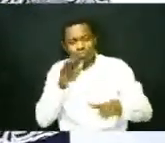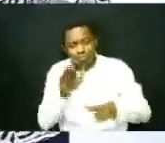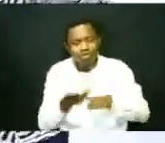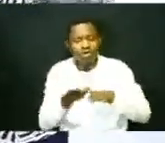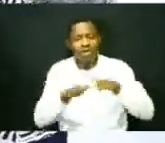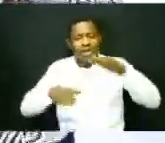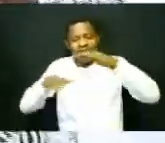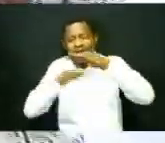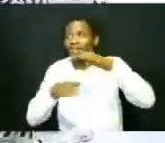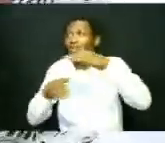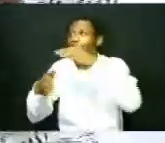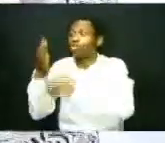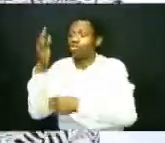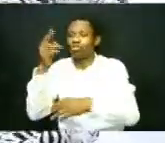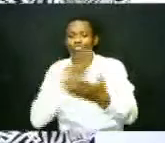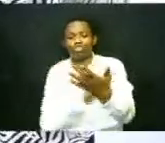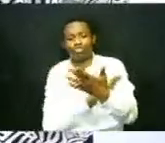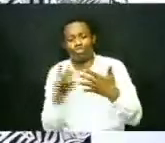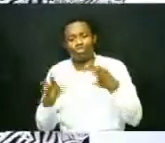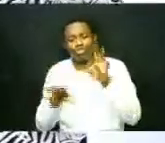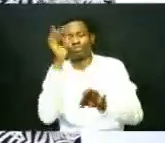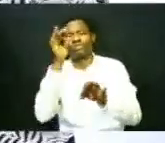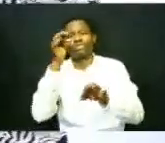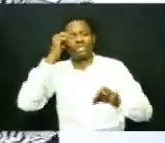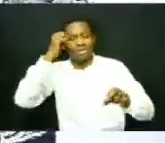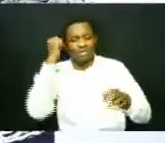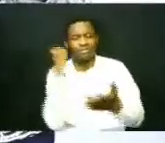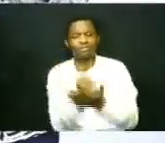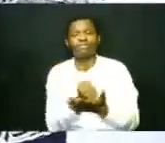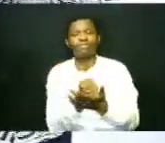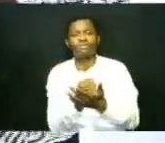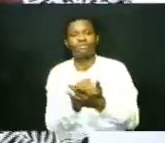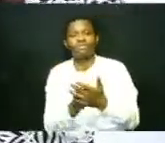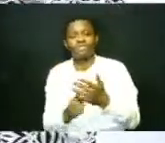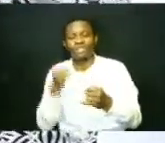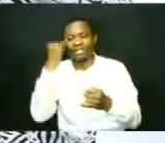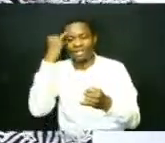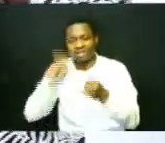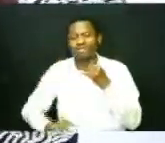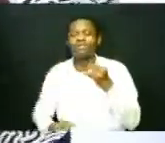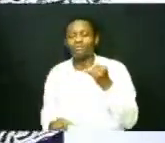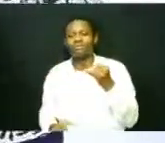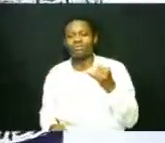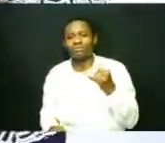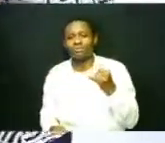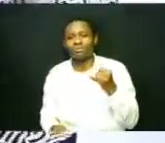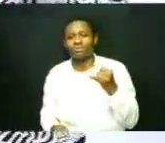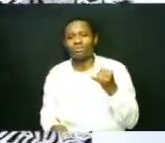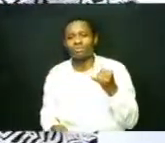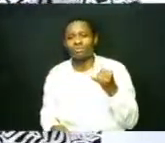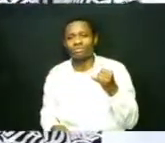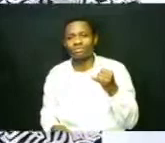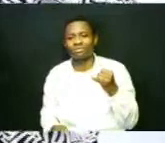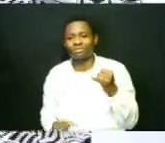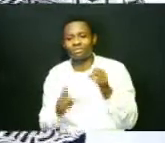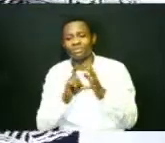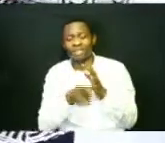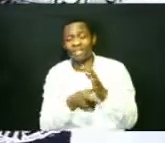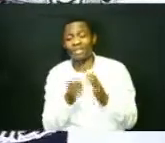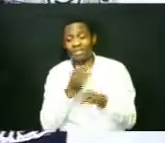spirit. Amen. And then the last one. And now we begin to pray.